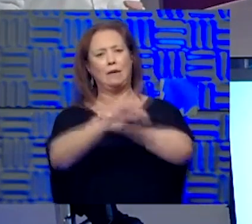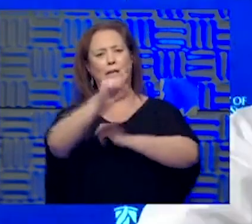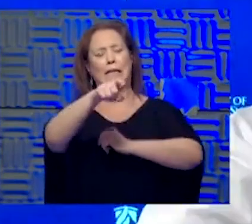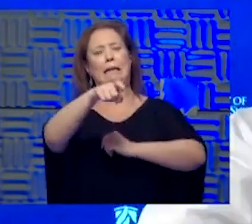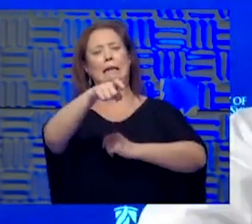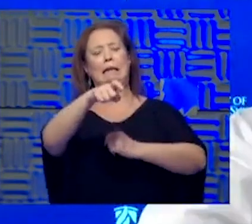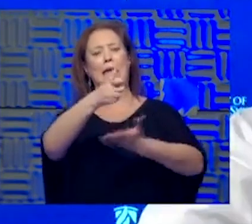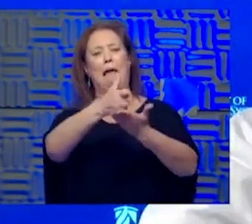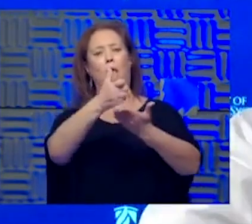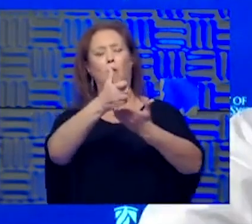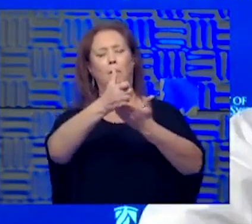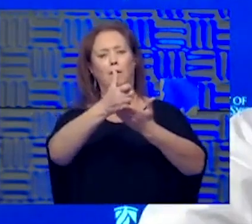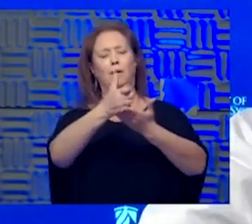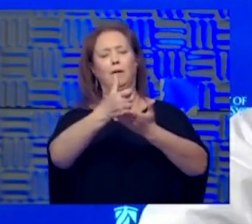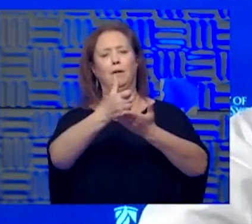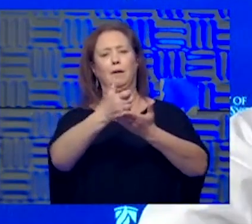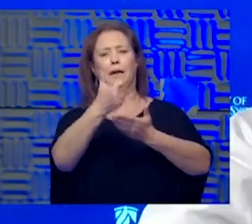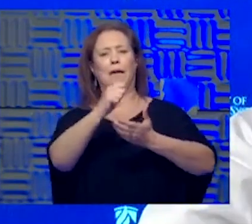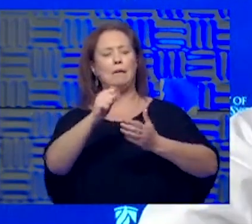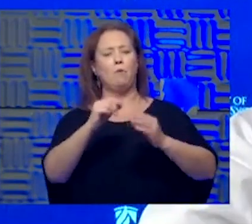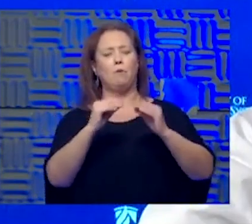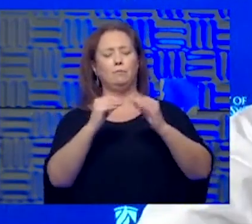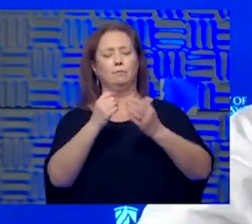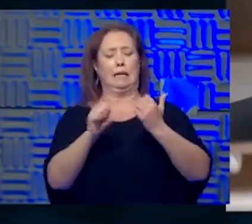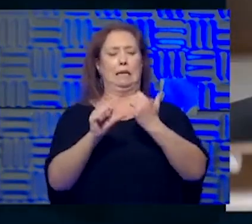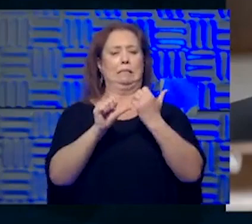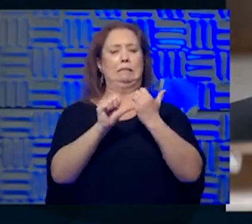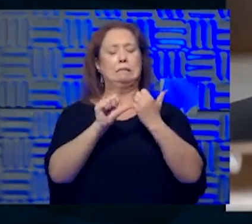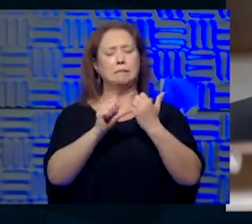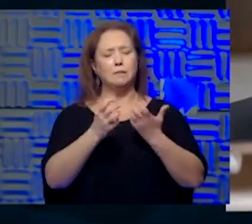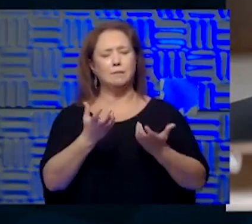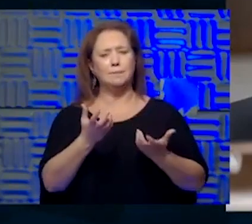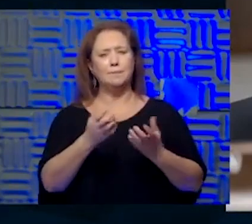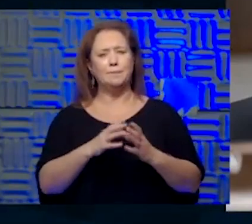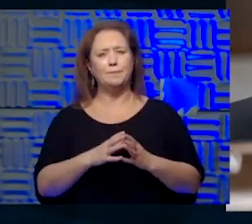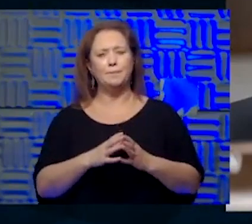able to get any more aid?